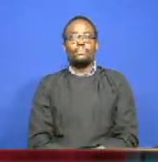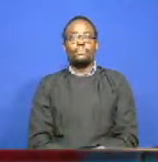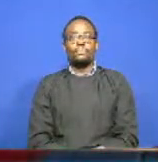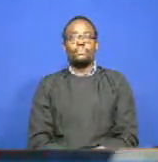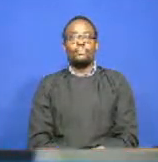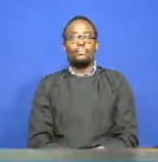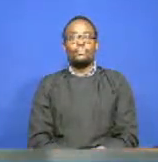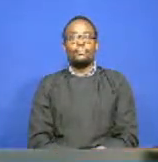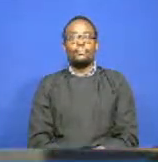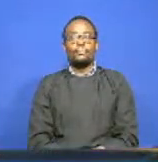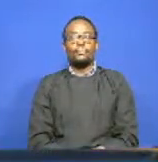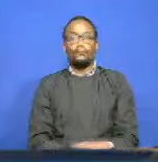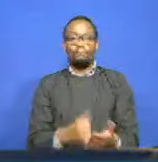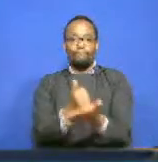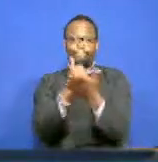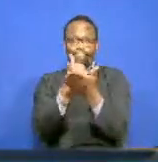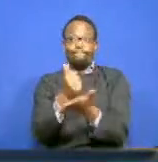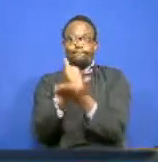If you can help